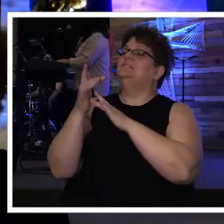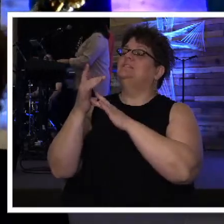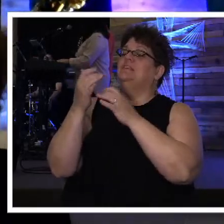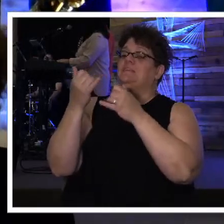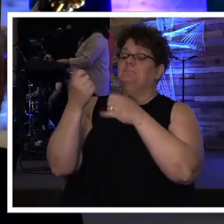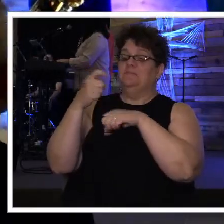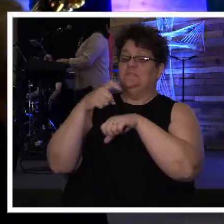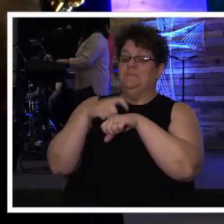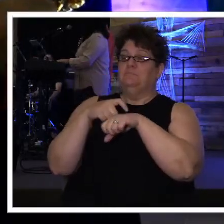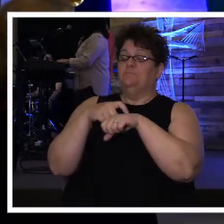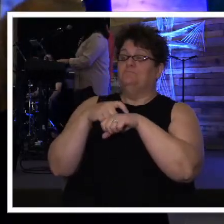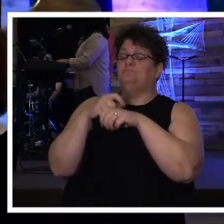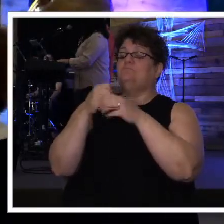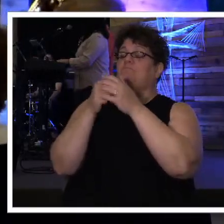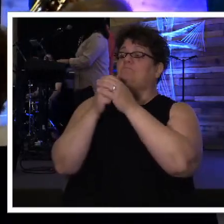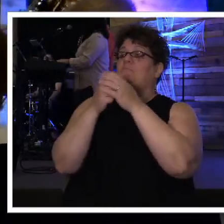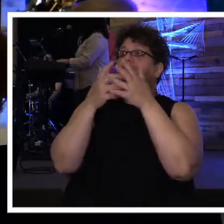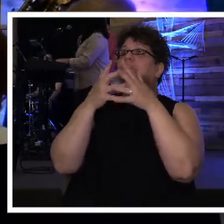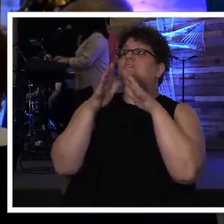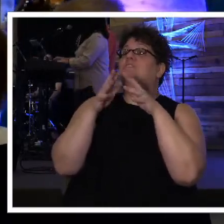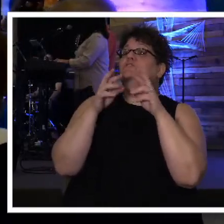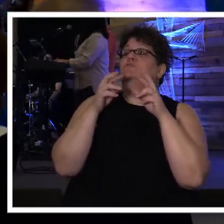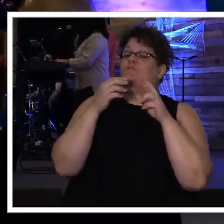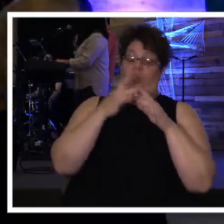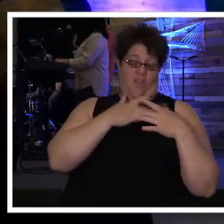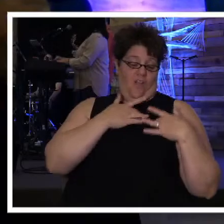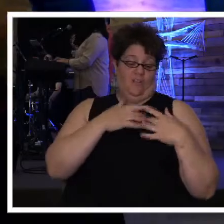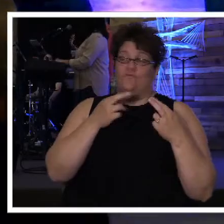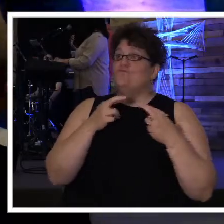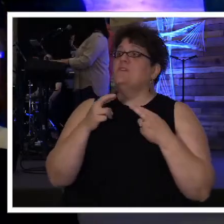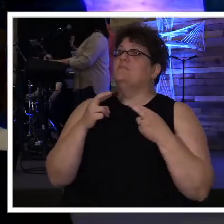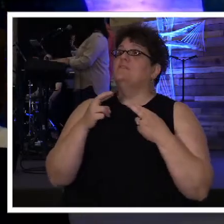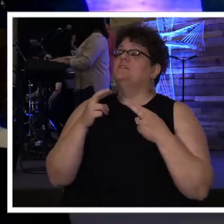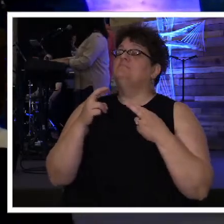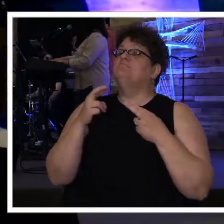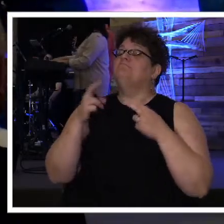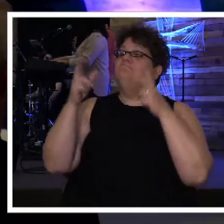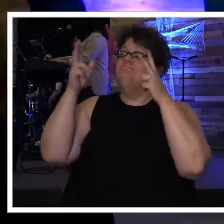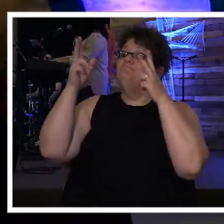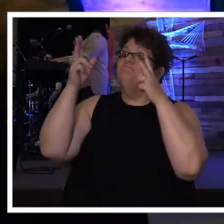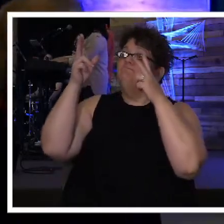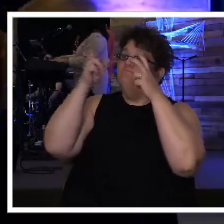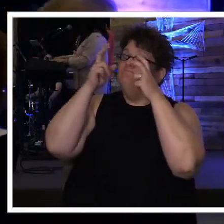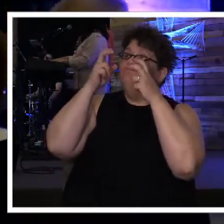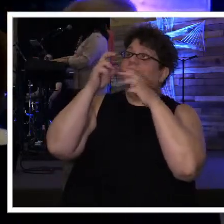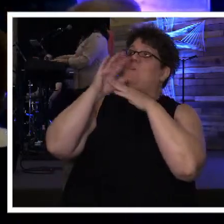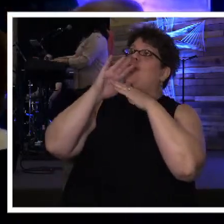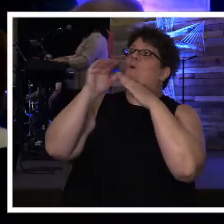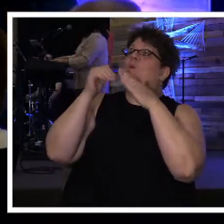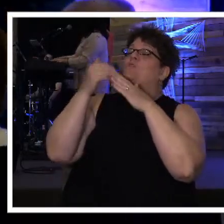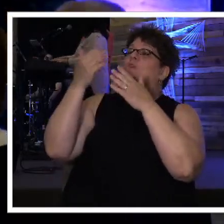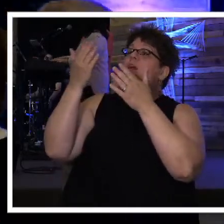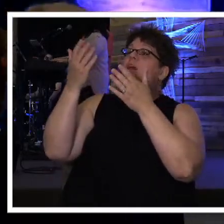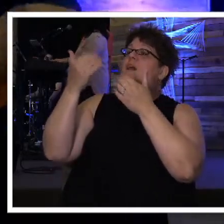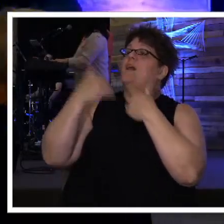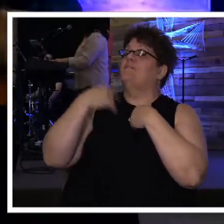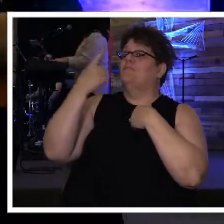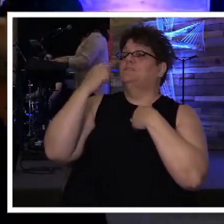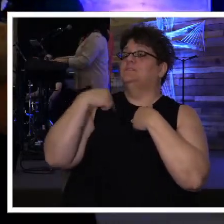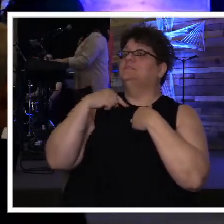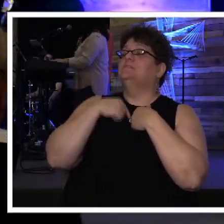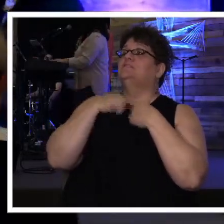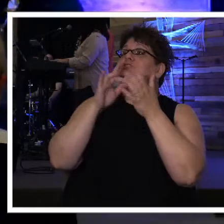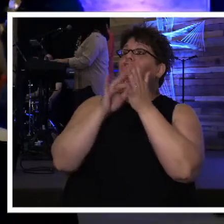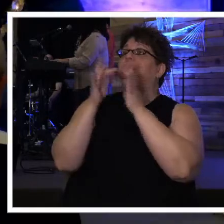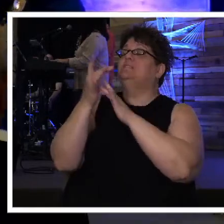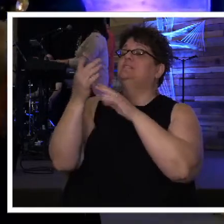to receive what it is that you have in store for us today in today's word. And so I just pray, God, not our will, but let yours be done. In Jesus'